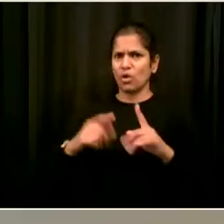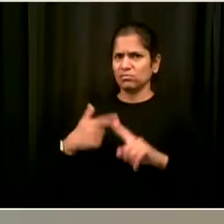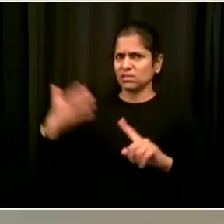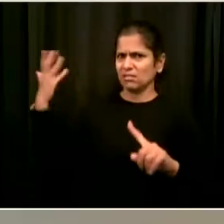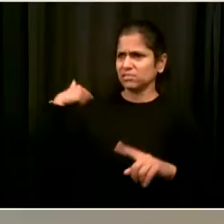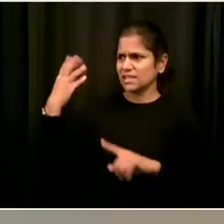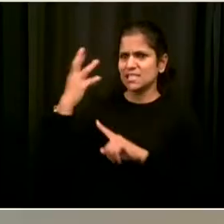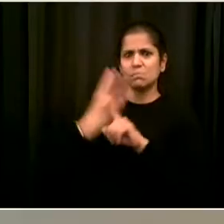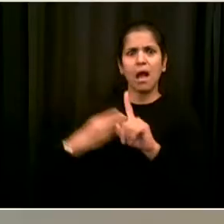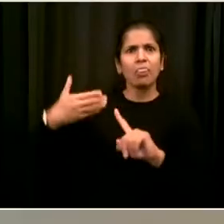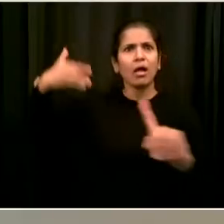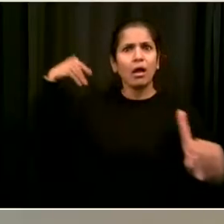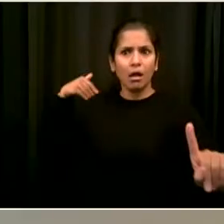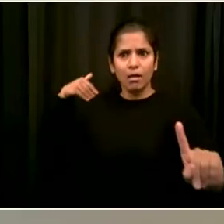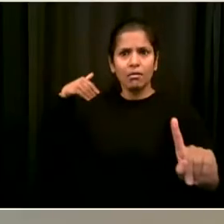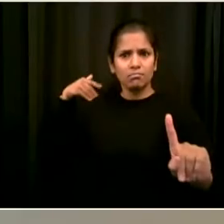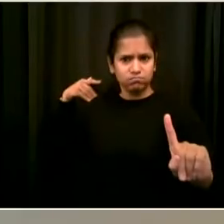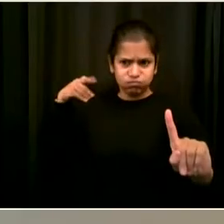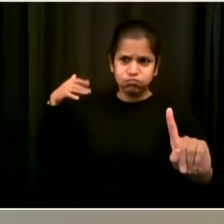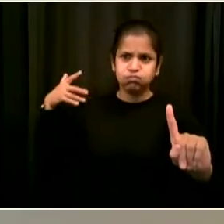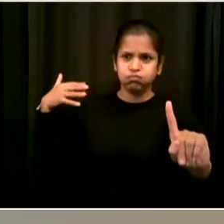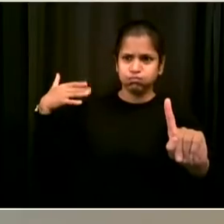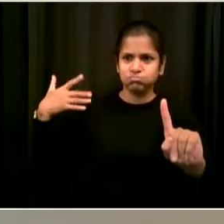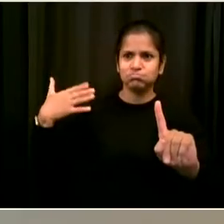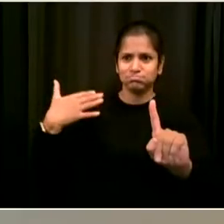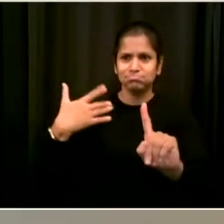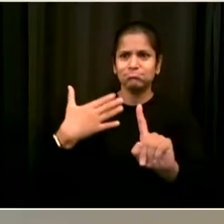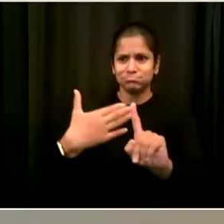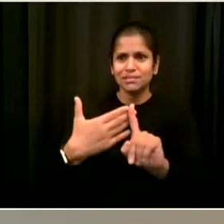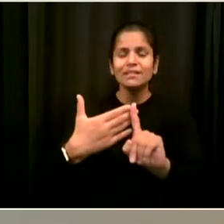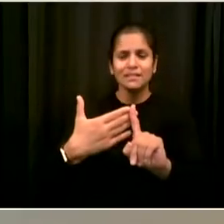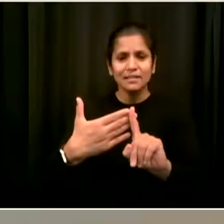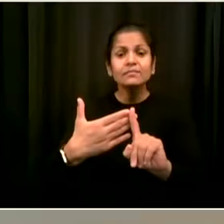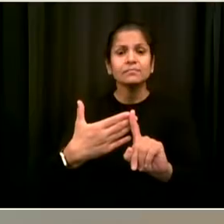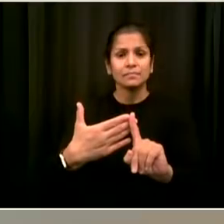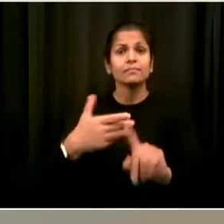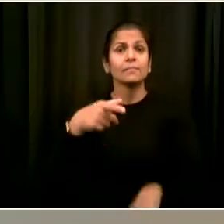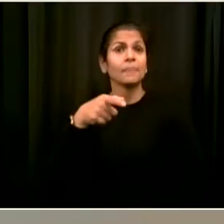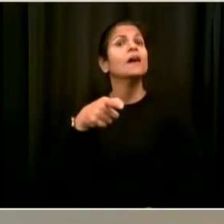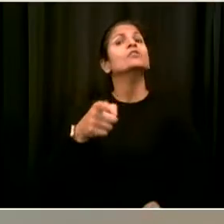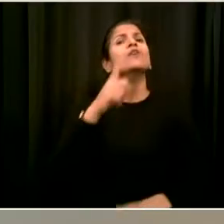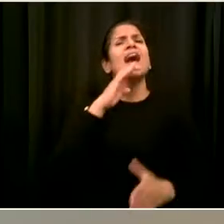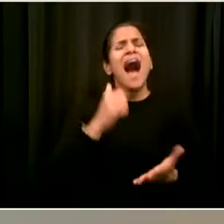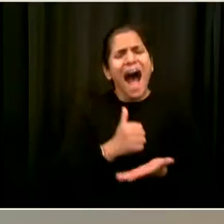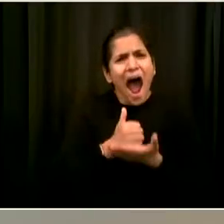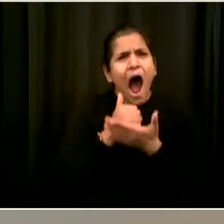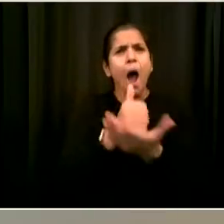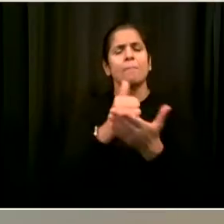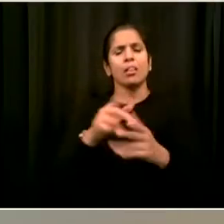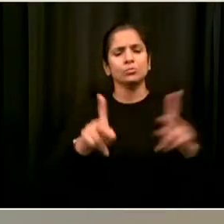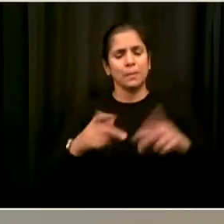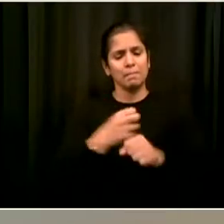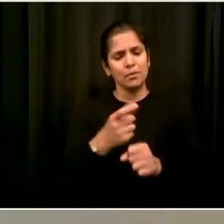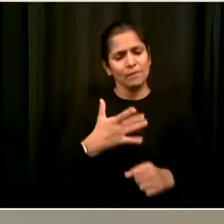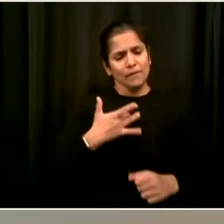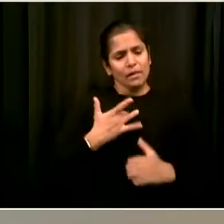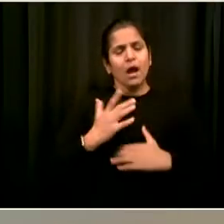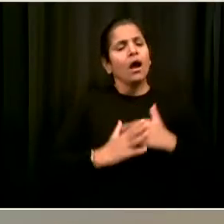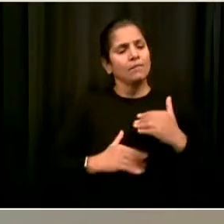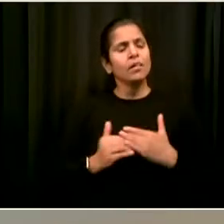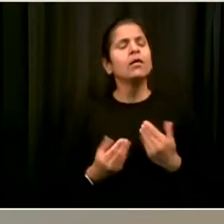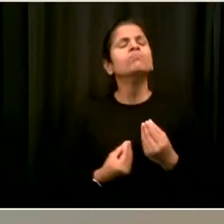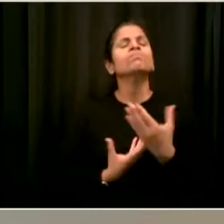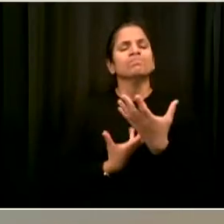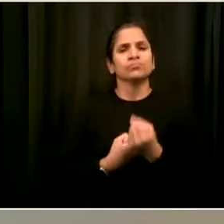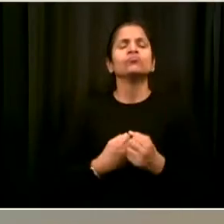safe and comfortable and know that the vaccine is accessible to them. And so that's a key piece of how the work would move forward. And obviously